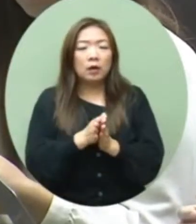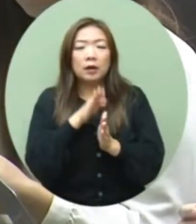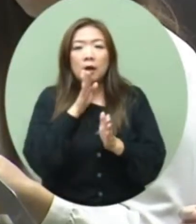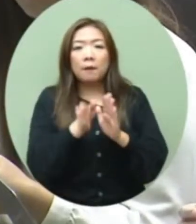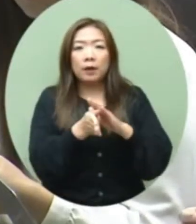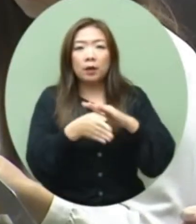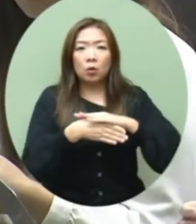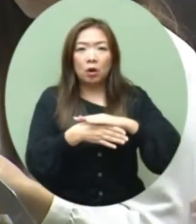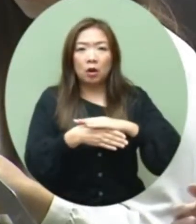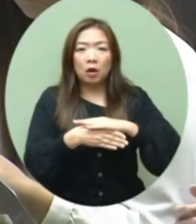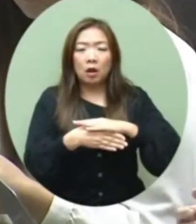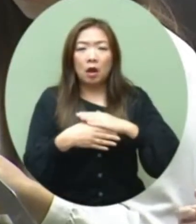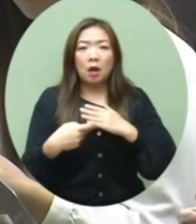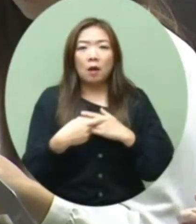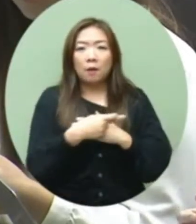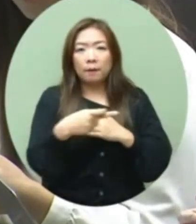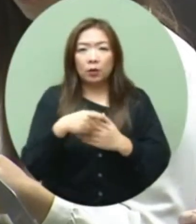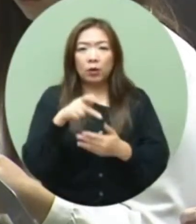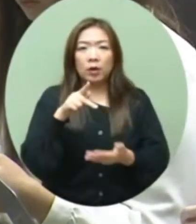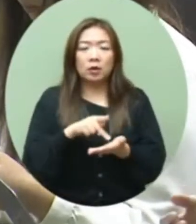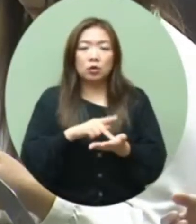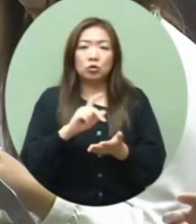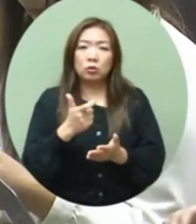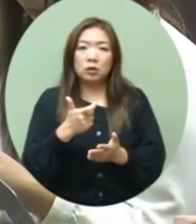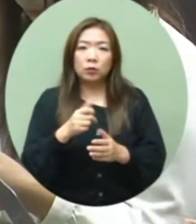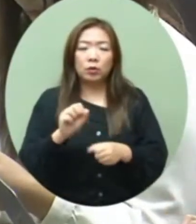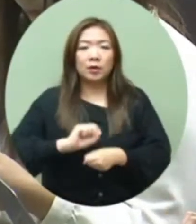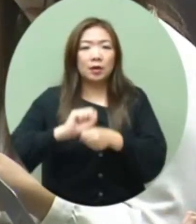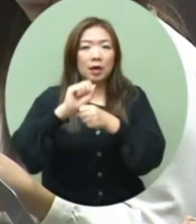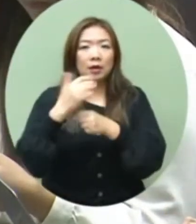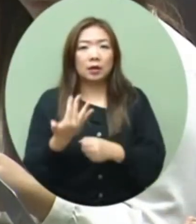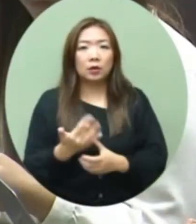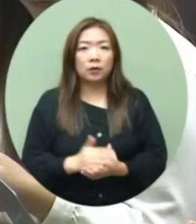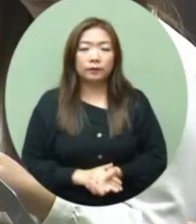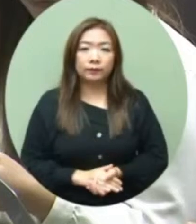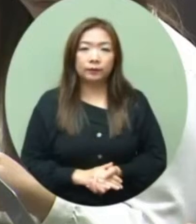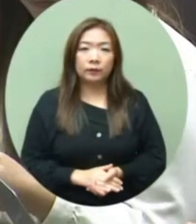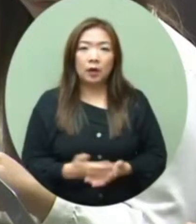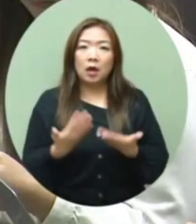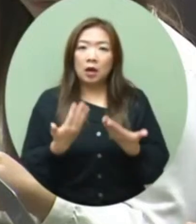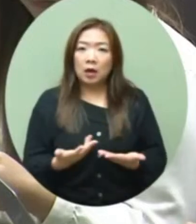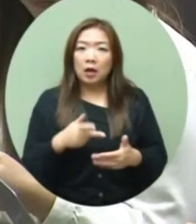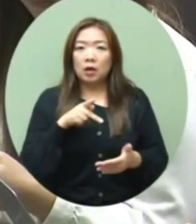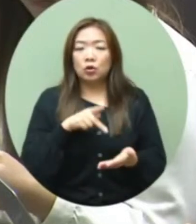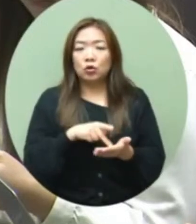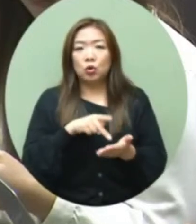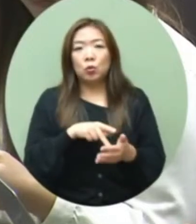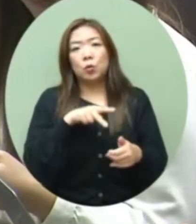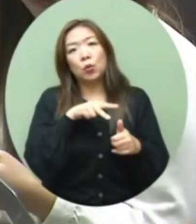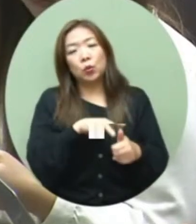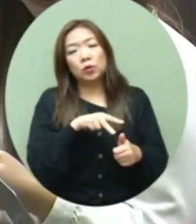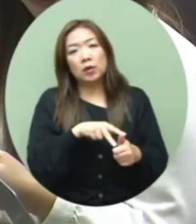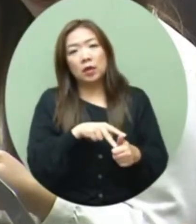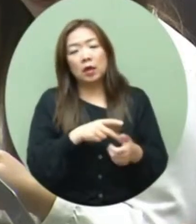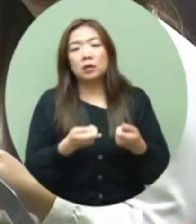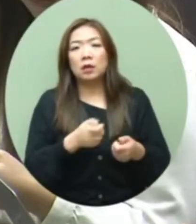new system in place, what do you think the increase of rental will be on